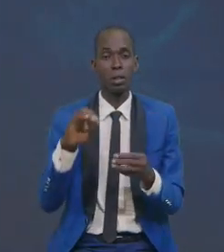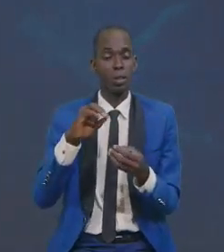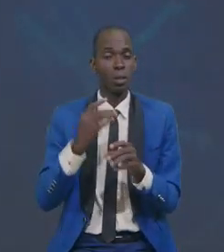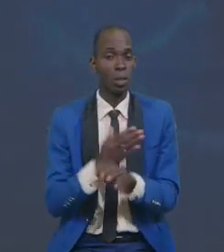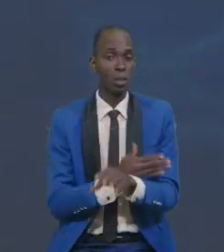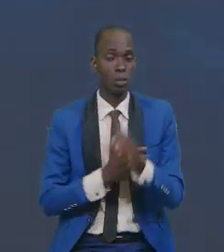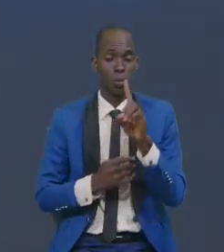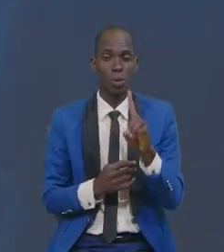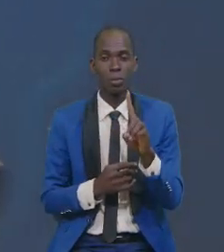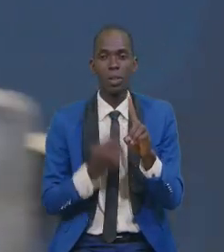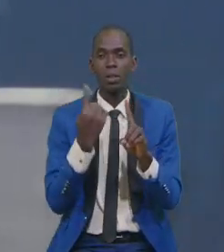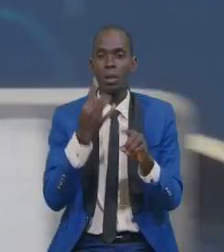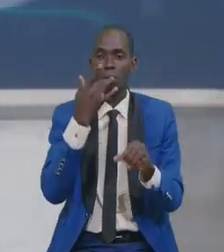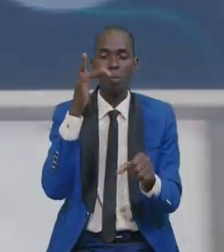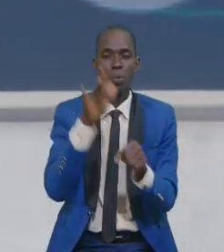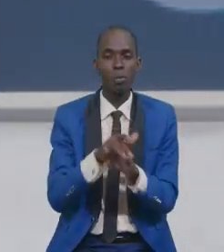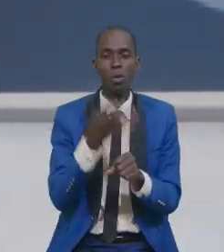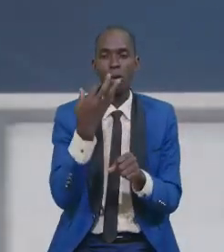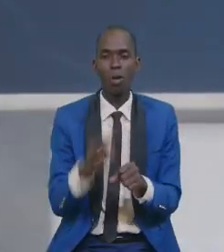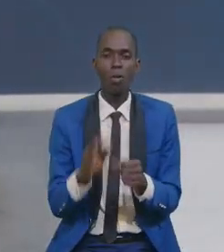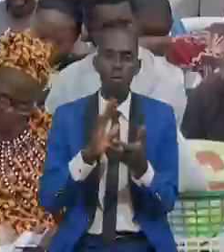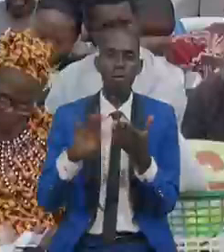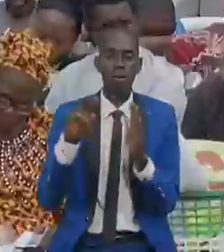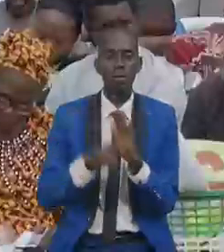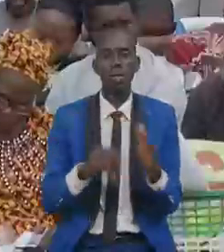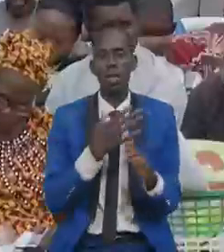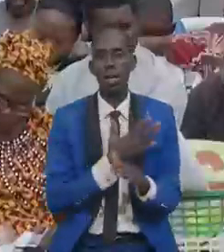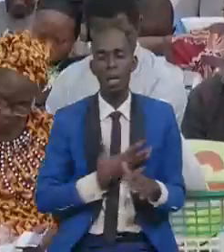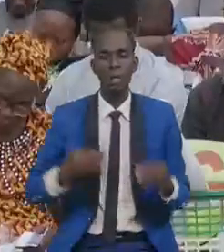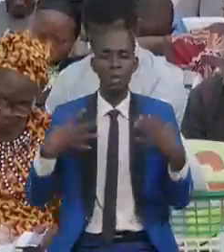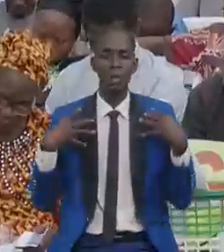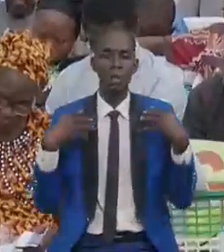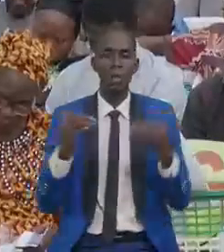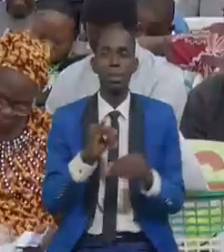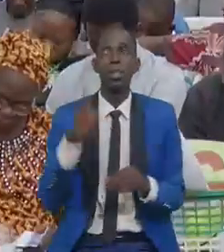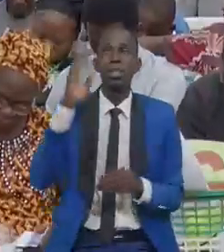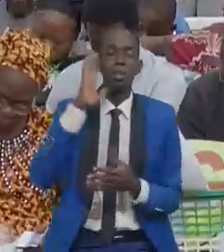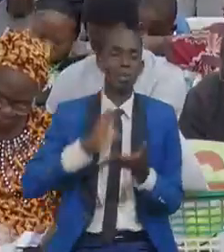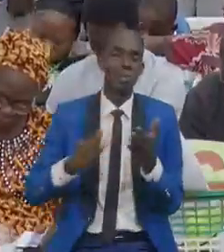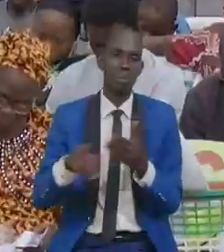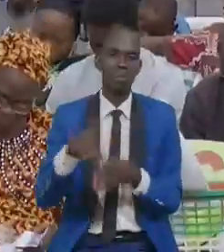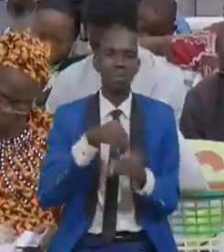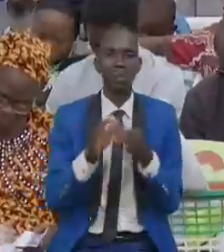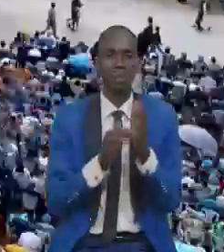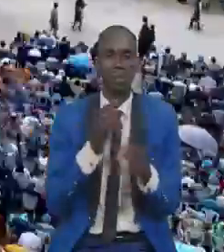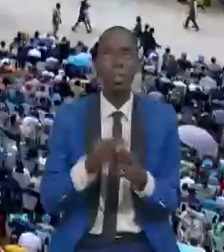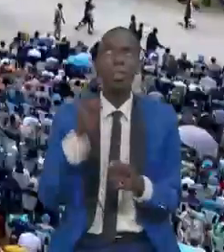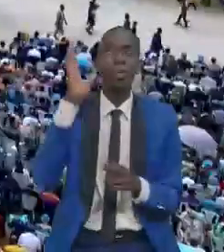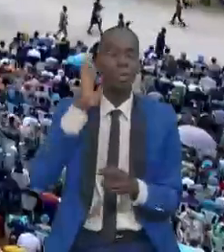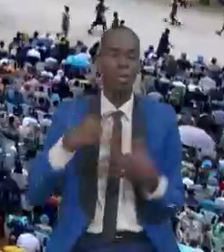number one, the promise of forgiveness and healing. He will forgive you. He will heal you.